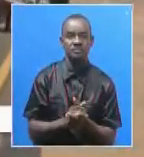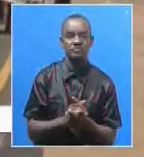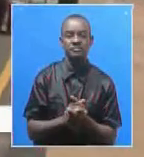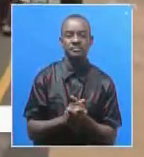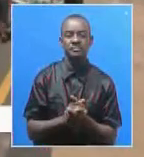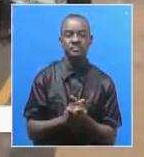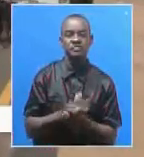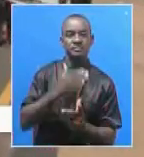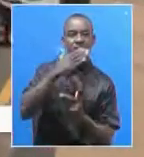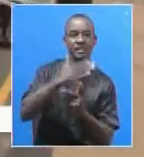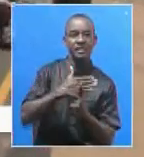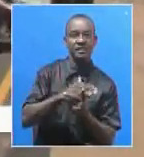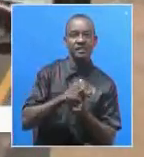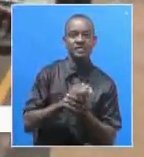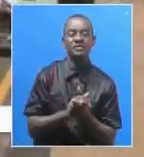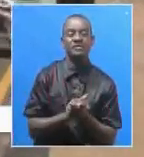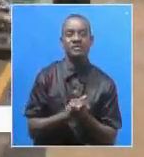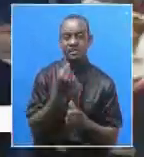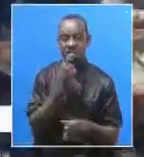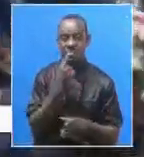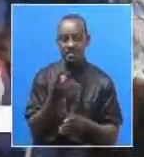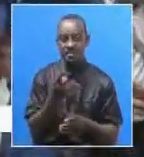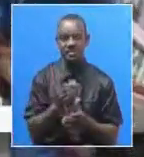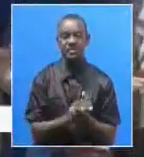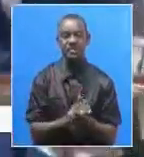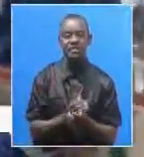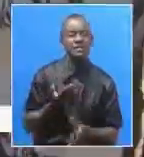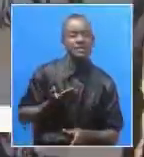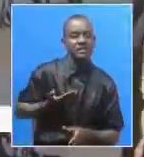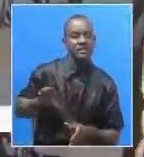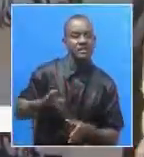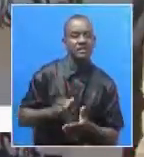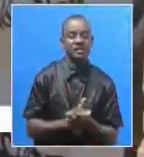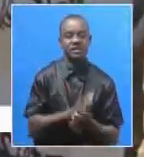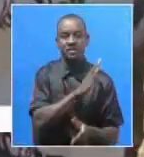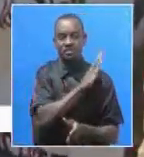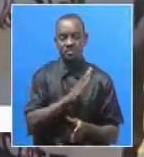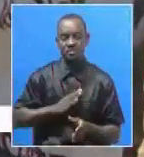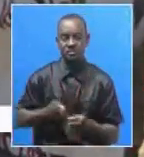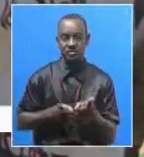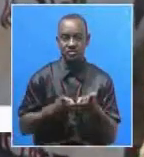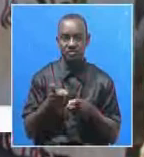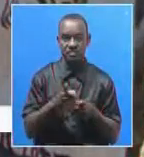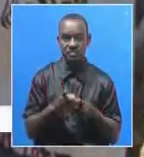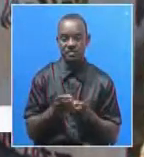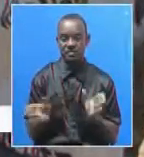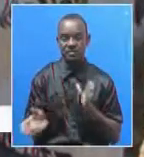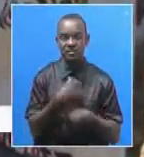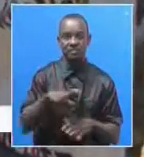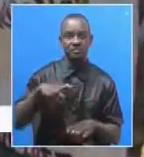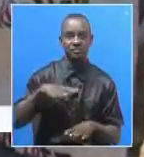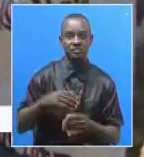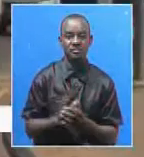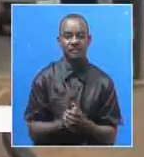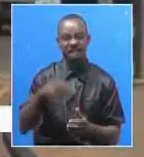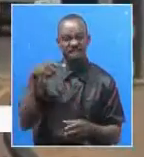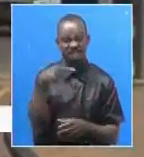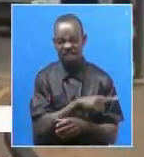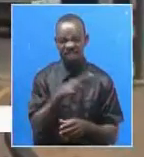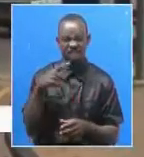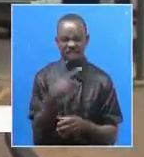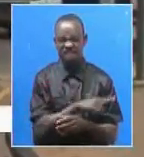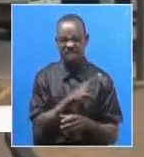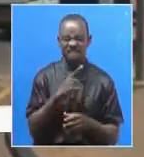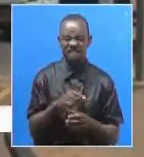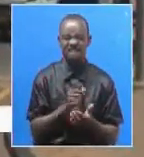The employees say it is perhaps time for the board of directors to get rid of the current management, which they accuse of allegedly disturbing industrial